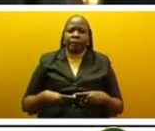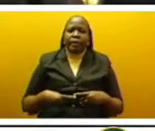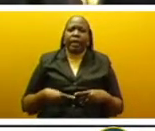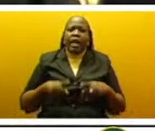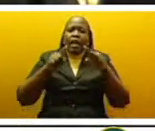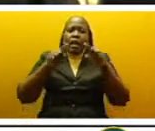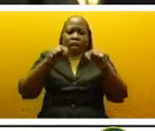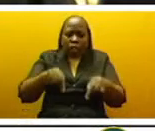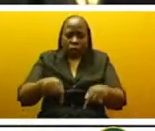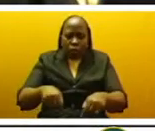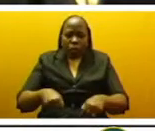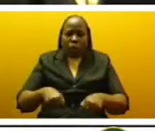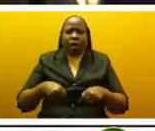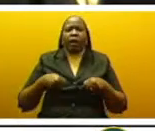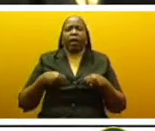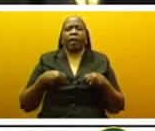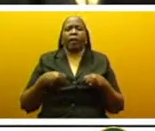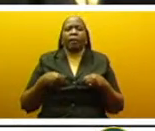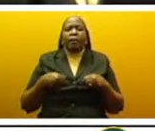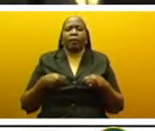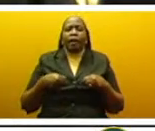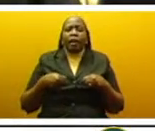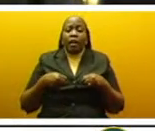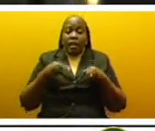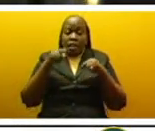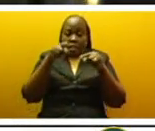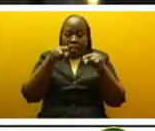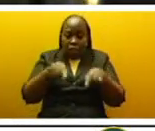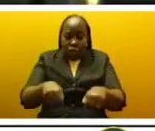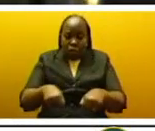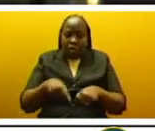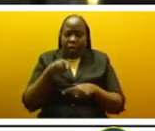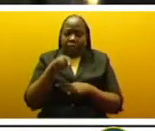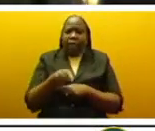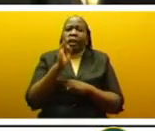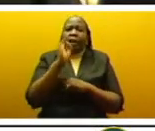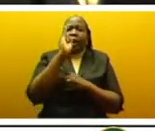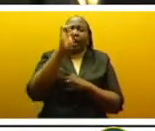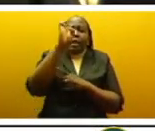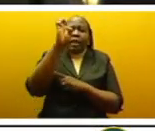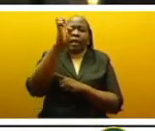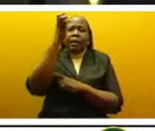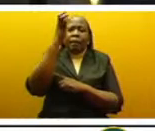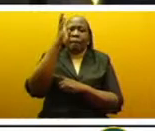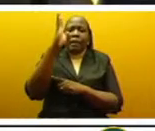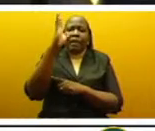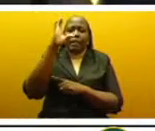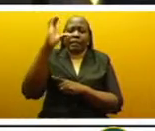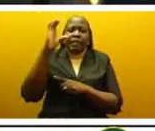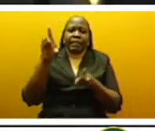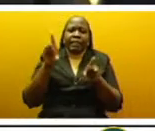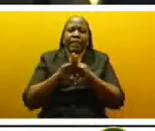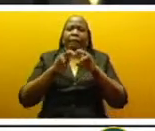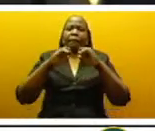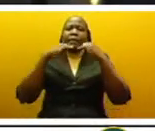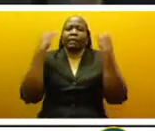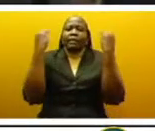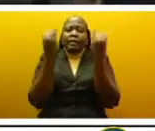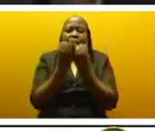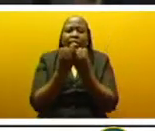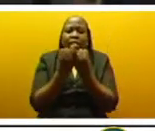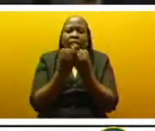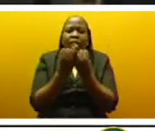require of the Electoral Commission as a state organ to